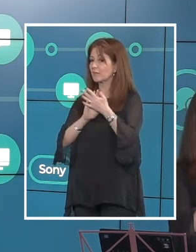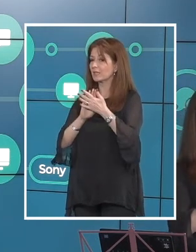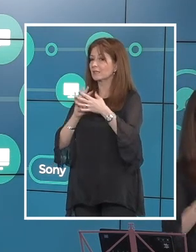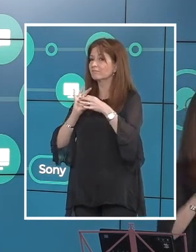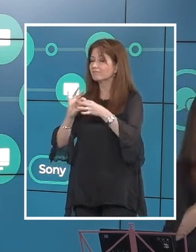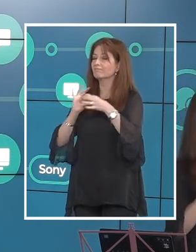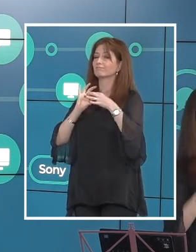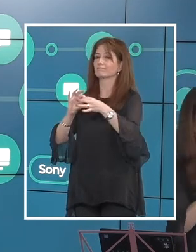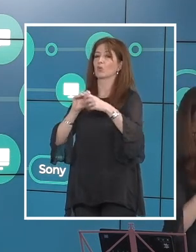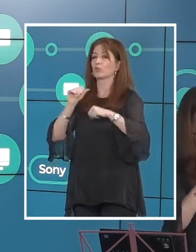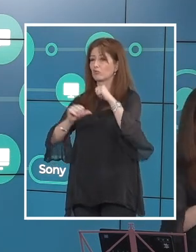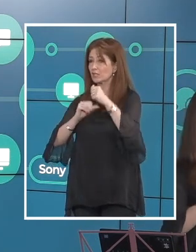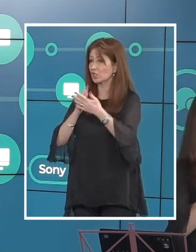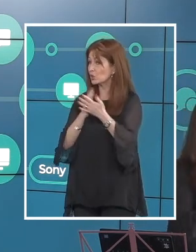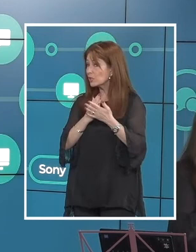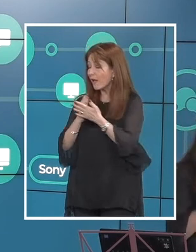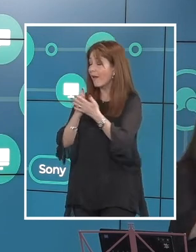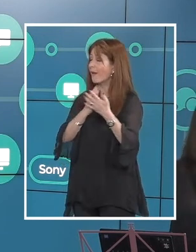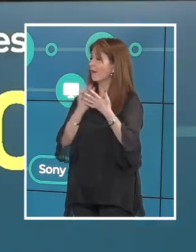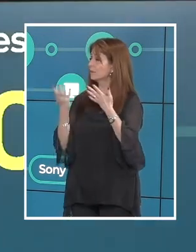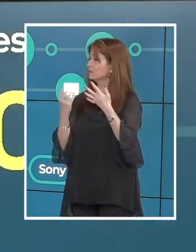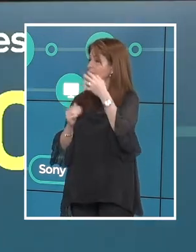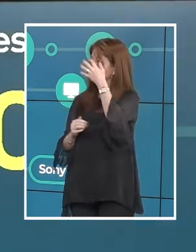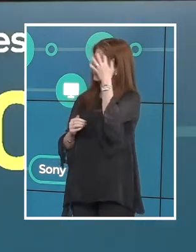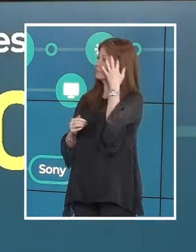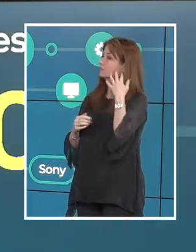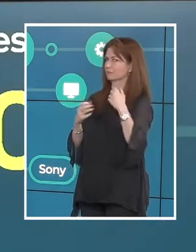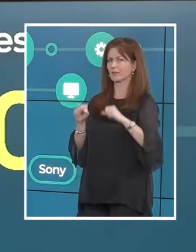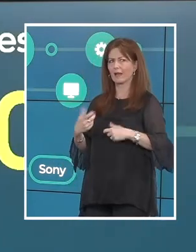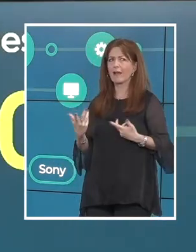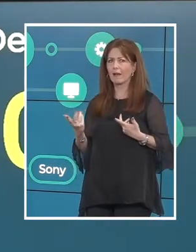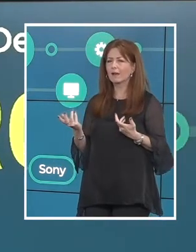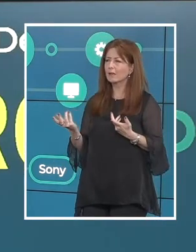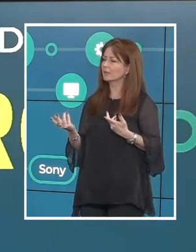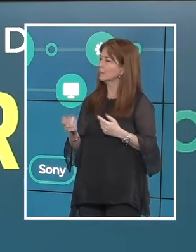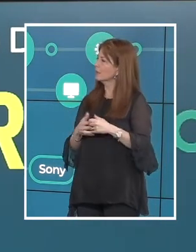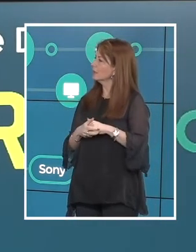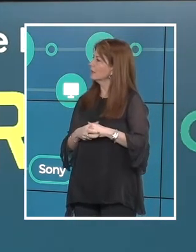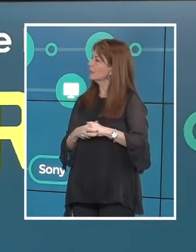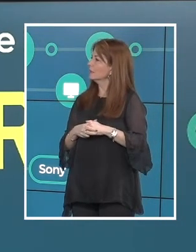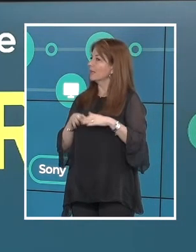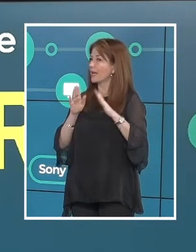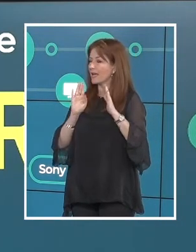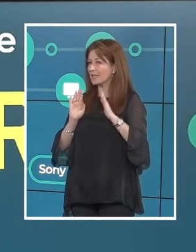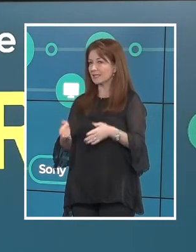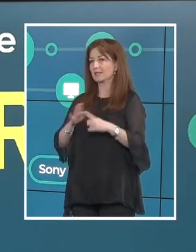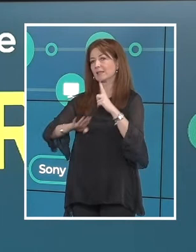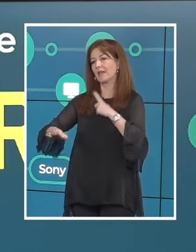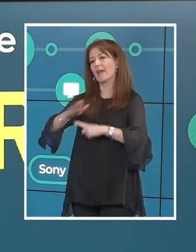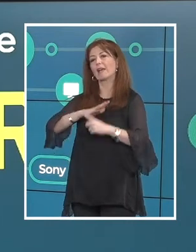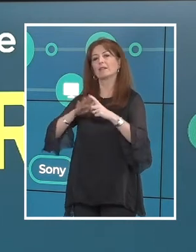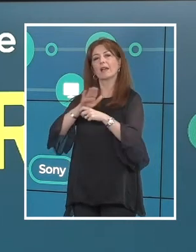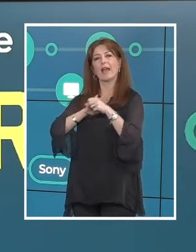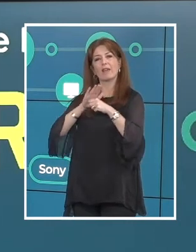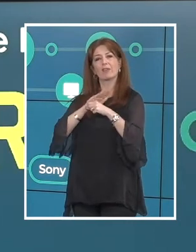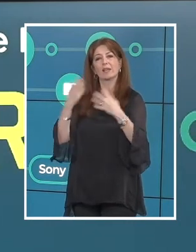networks? What is your gang? Who you connect to? So we're an open book, especially in the field of accessibility. Something that I love is